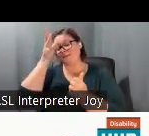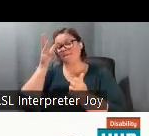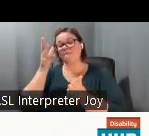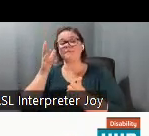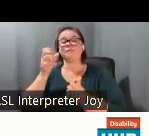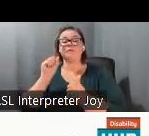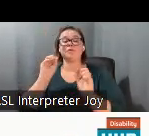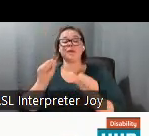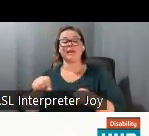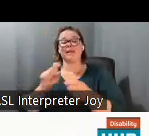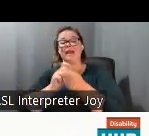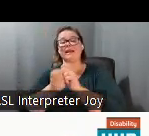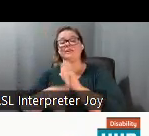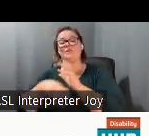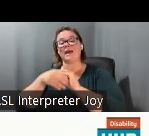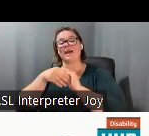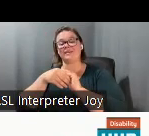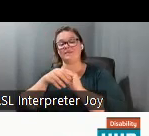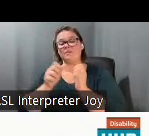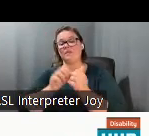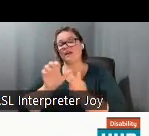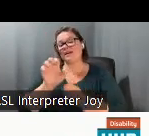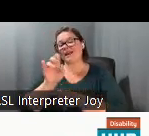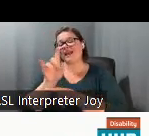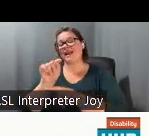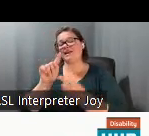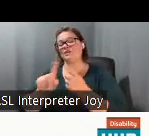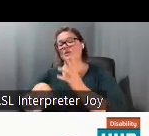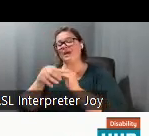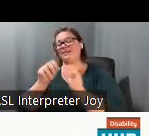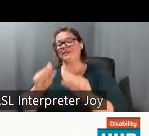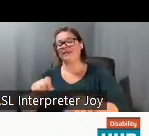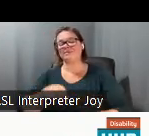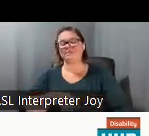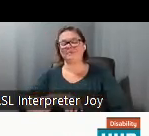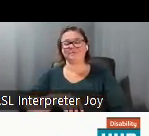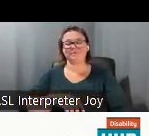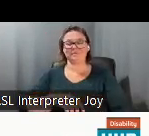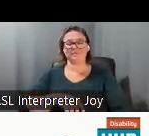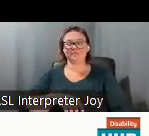edit to add that with that little, with that link following that attachment space.